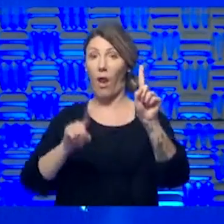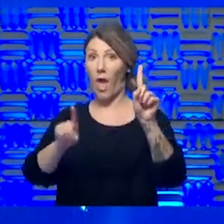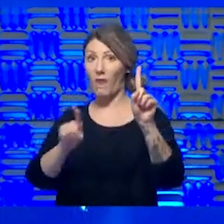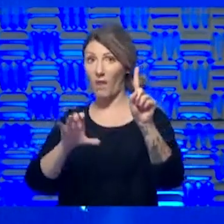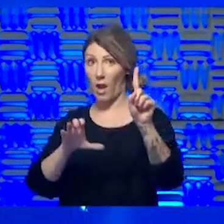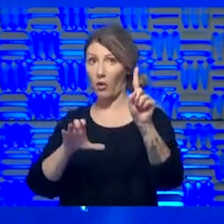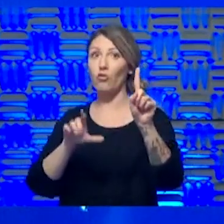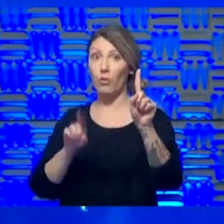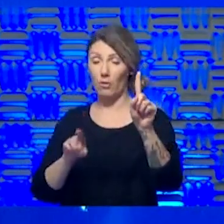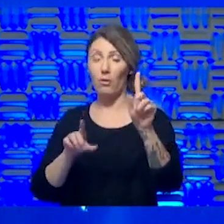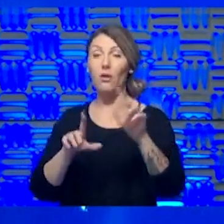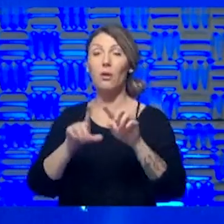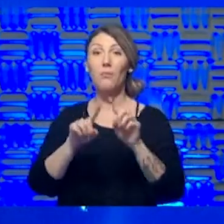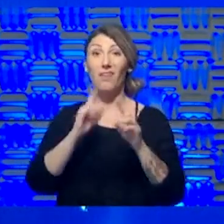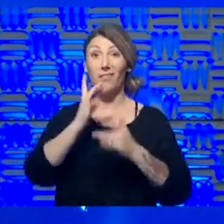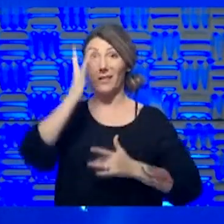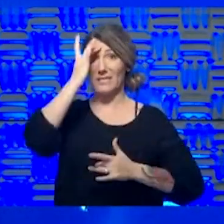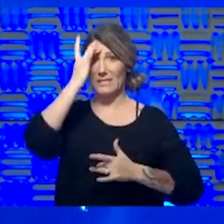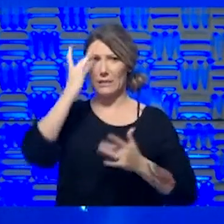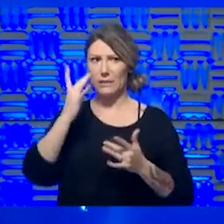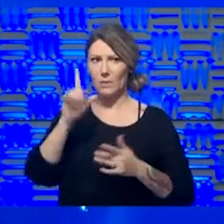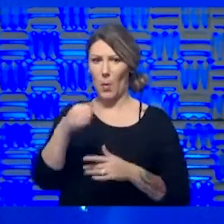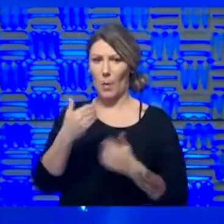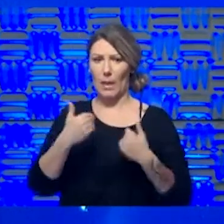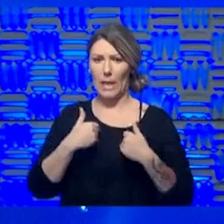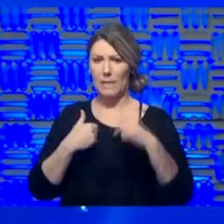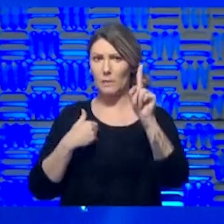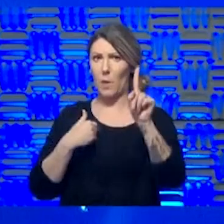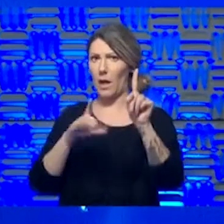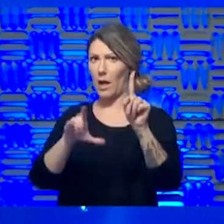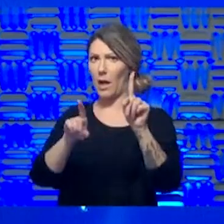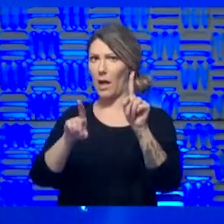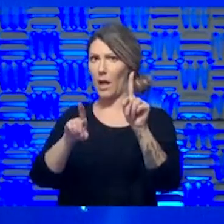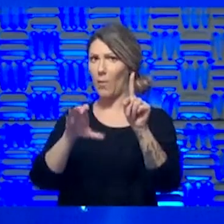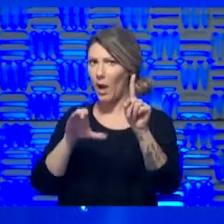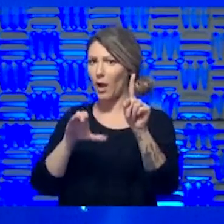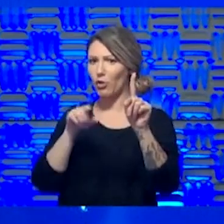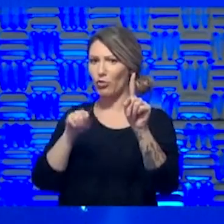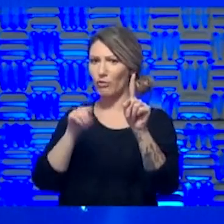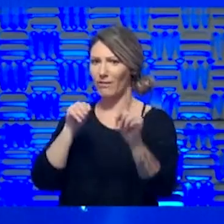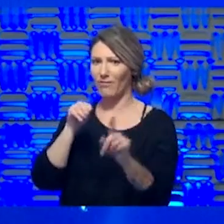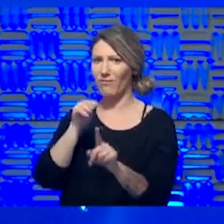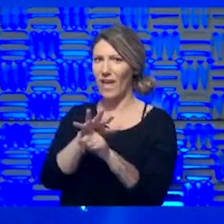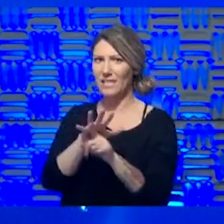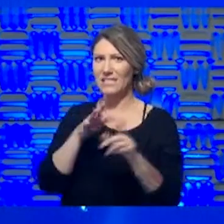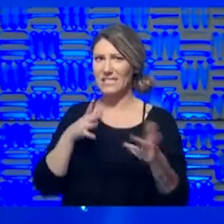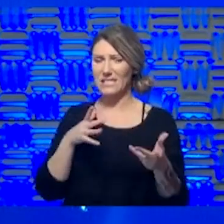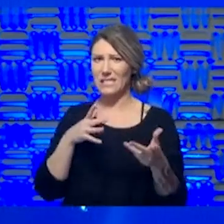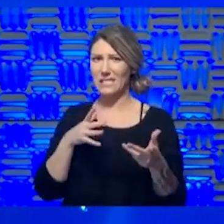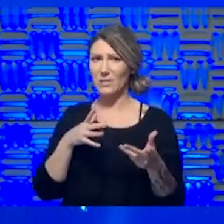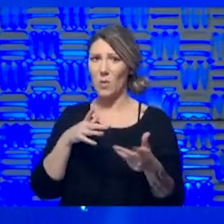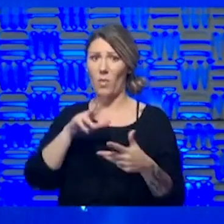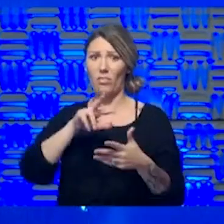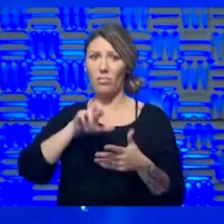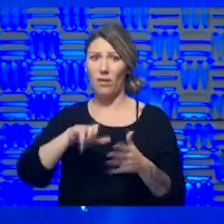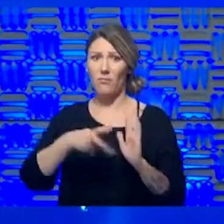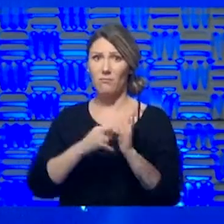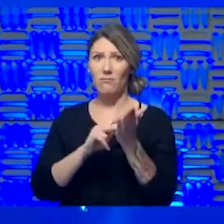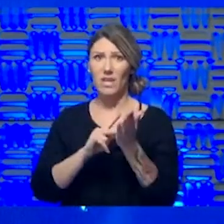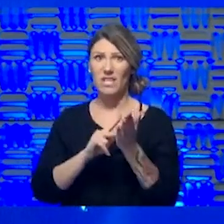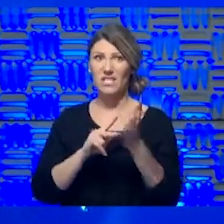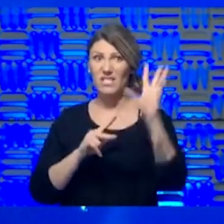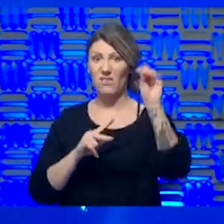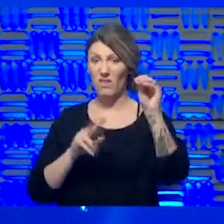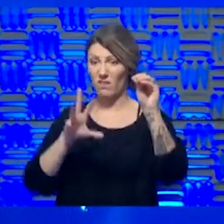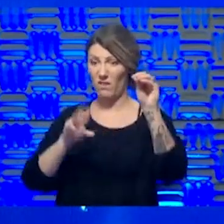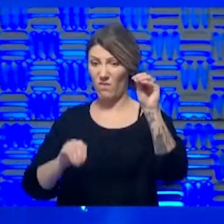But the disease only has 1 in 100 that's affected it. That means you only have a 50% chance of that